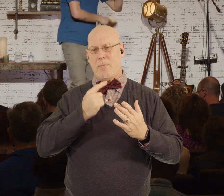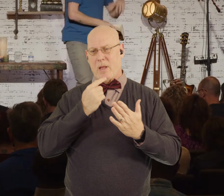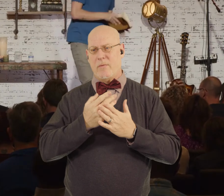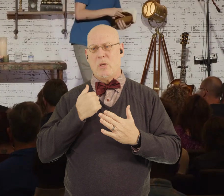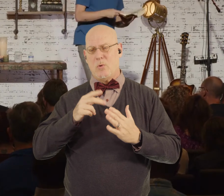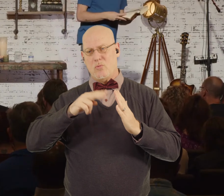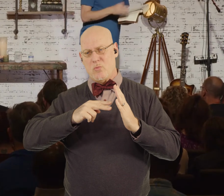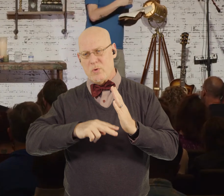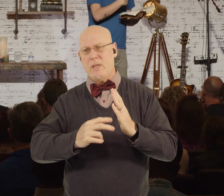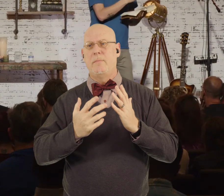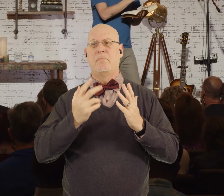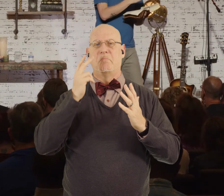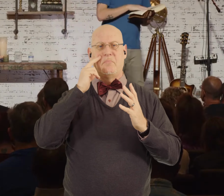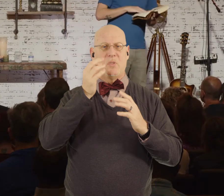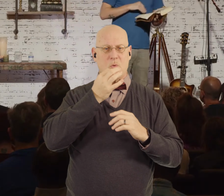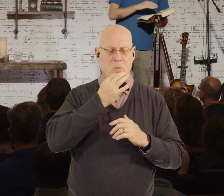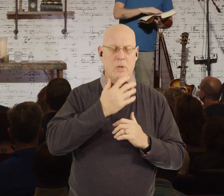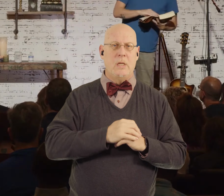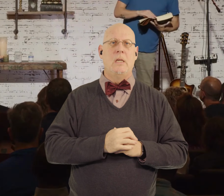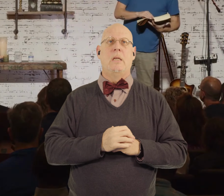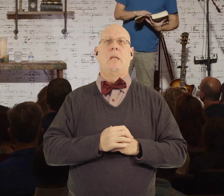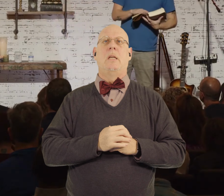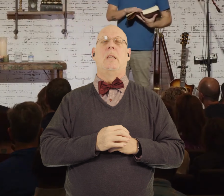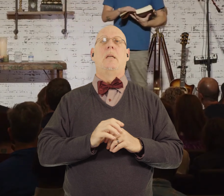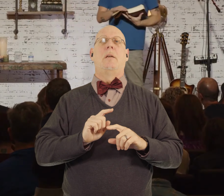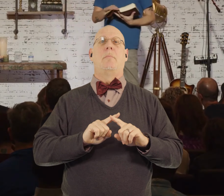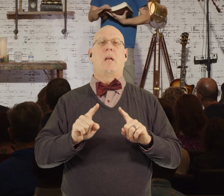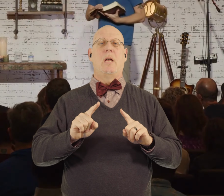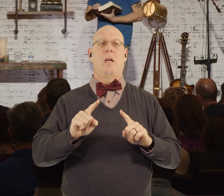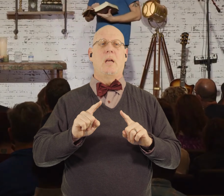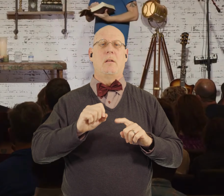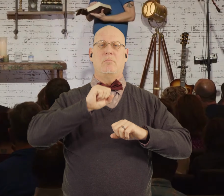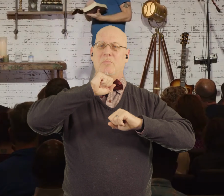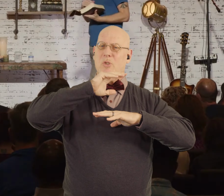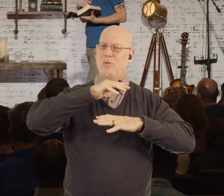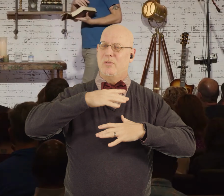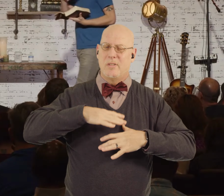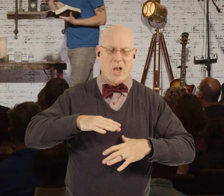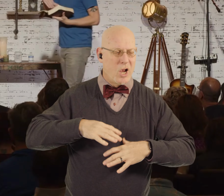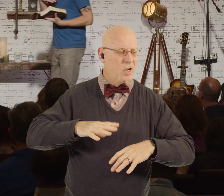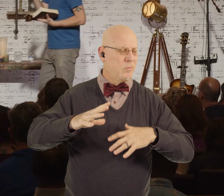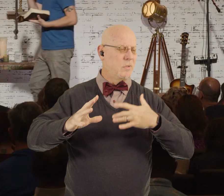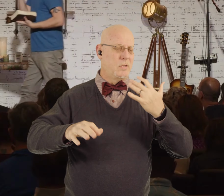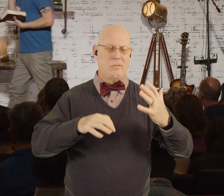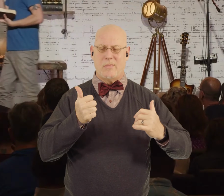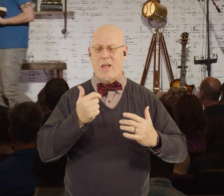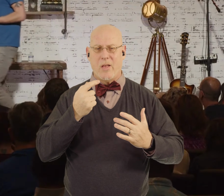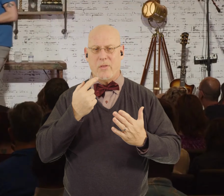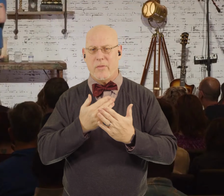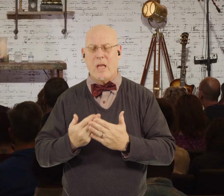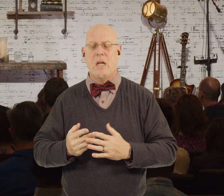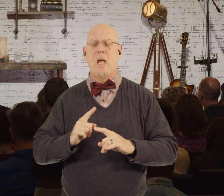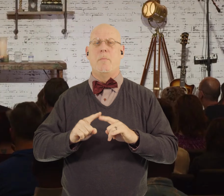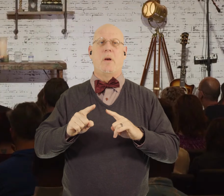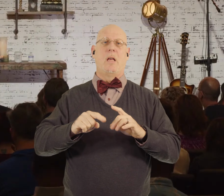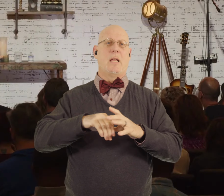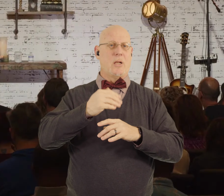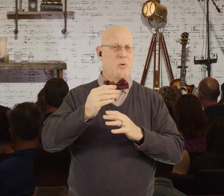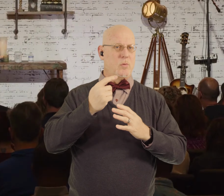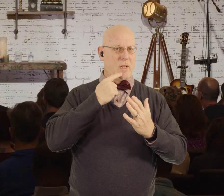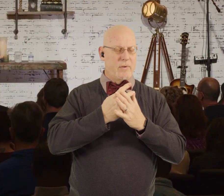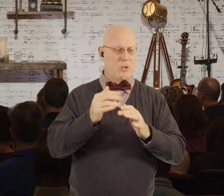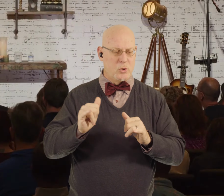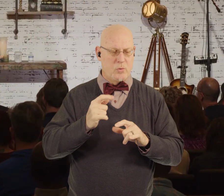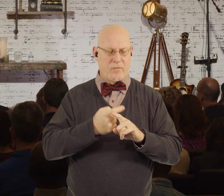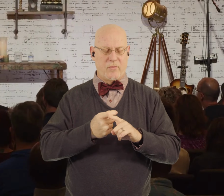And there's some internal evidence as we read on through the text, and you'll see it here in a second, but the pollution of the garments and other indicators,